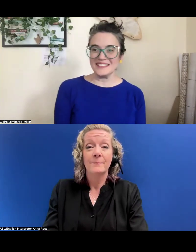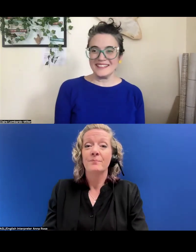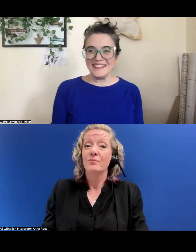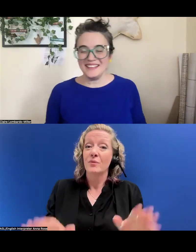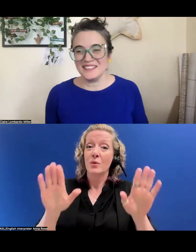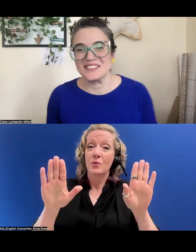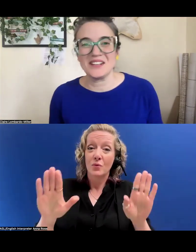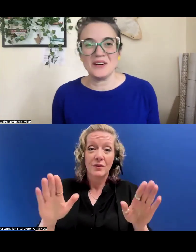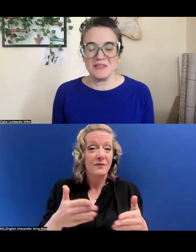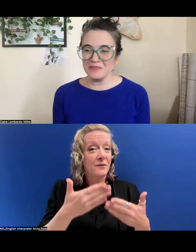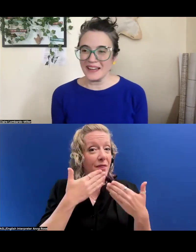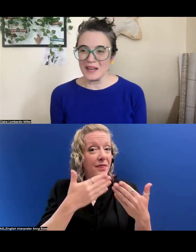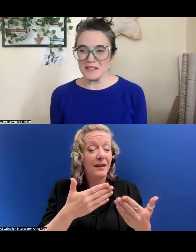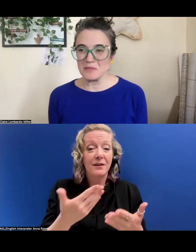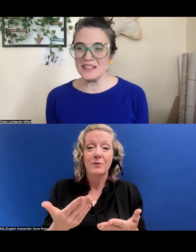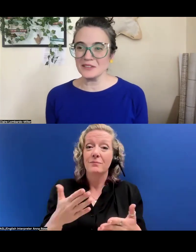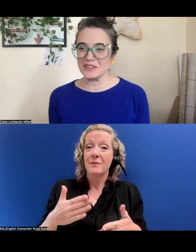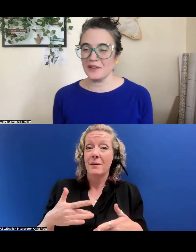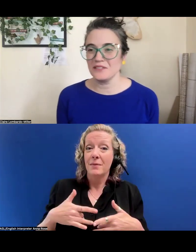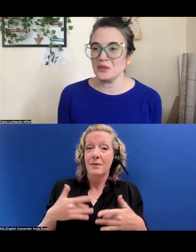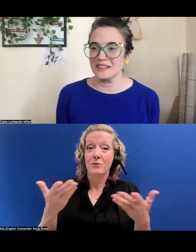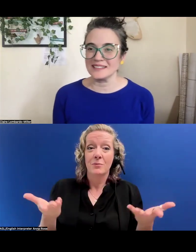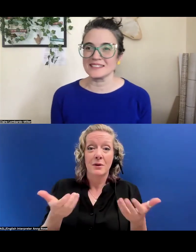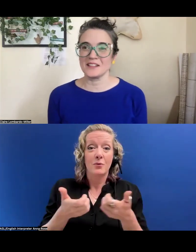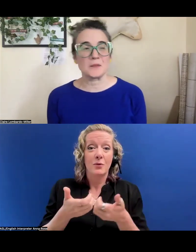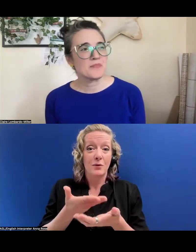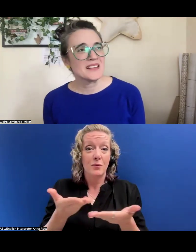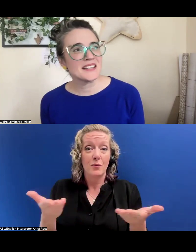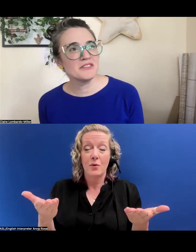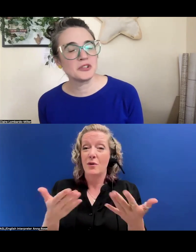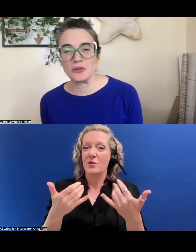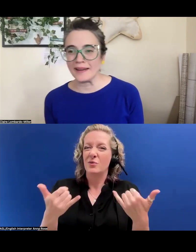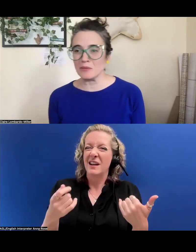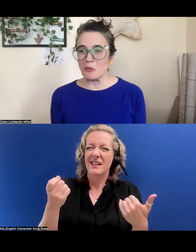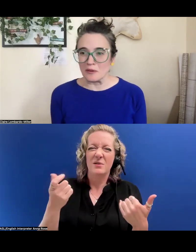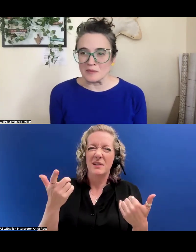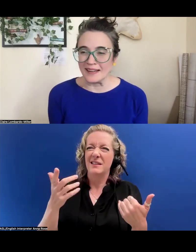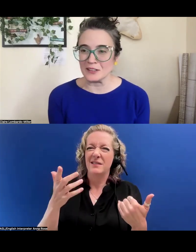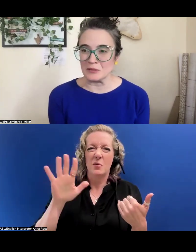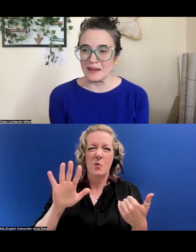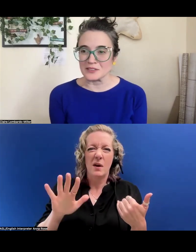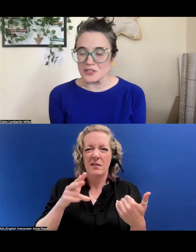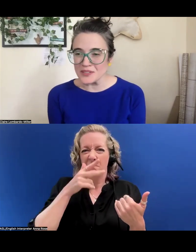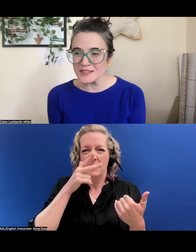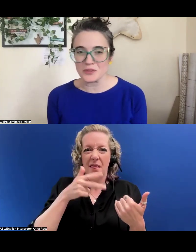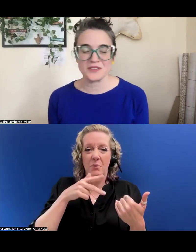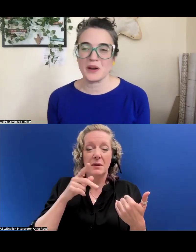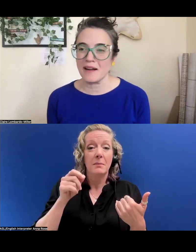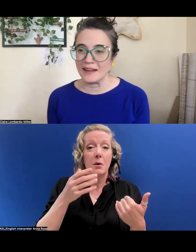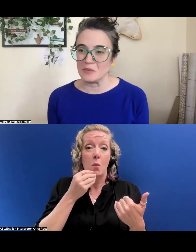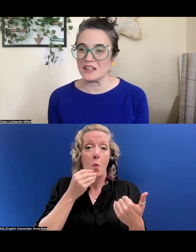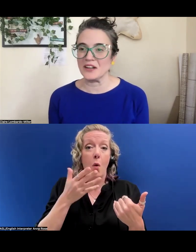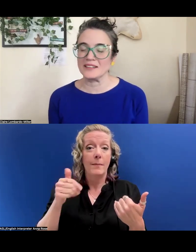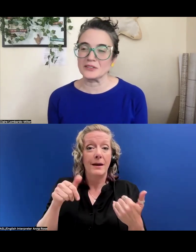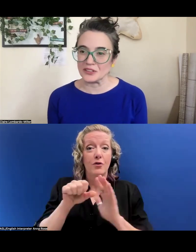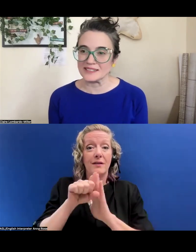Wonderful. Thank you. So I'm happy to be here with all of you on this kind of a gray but warm day here in Massachusetts, which is where I